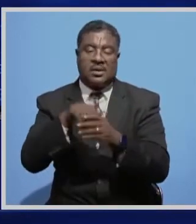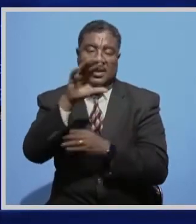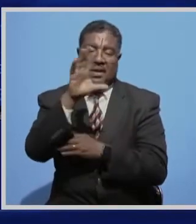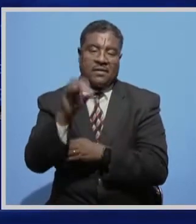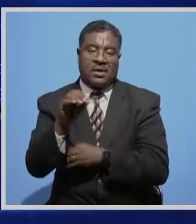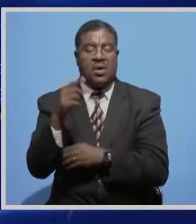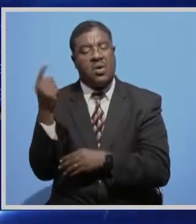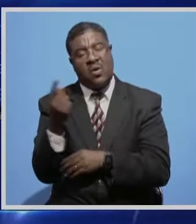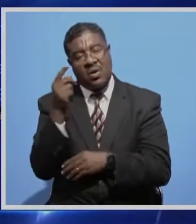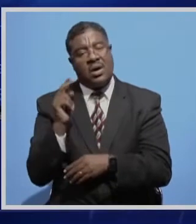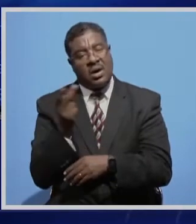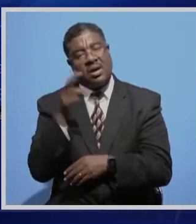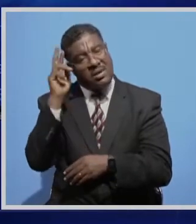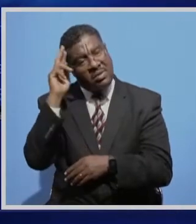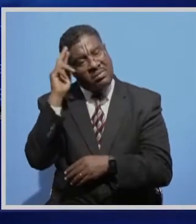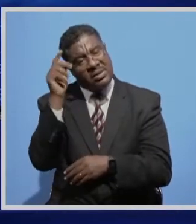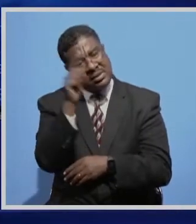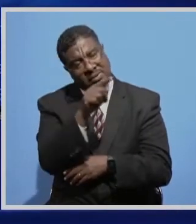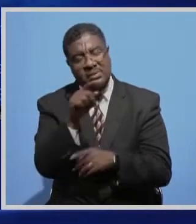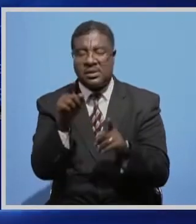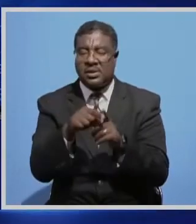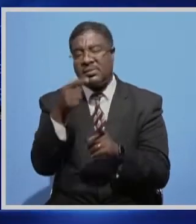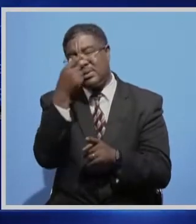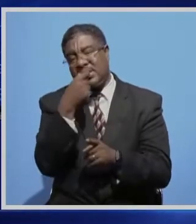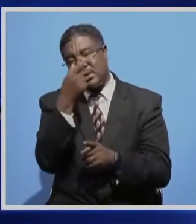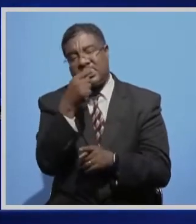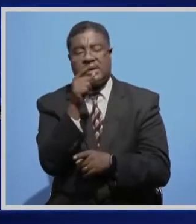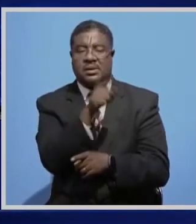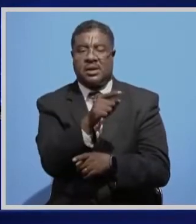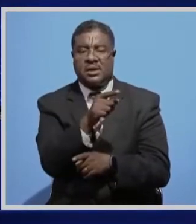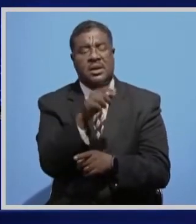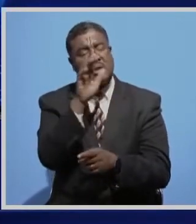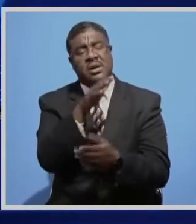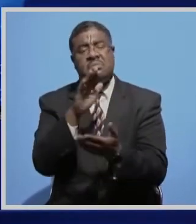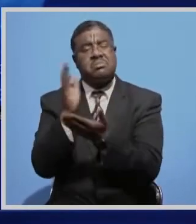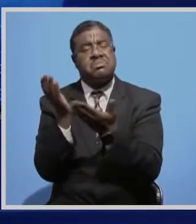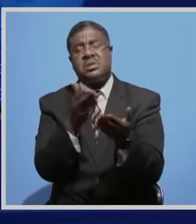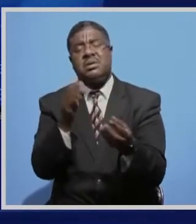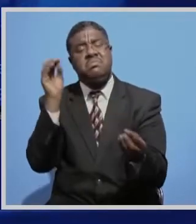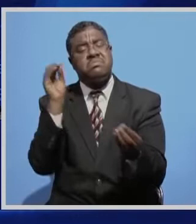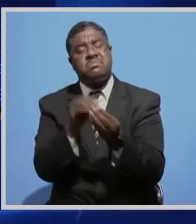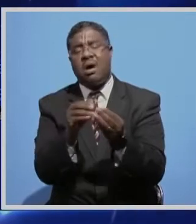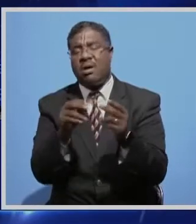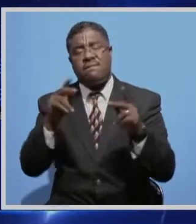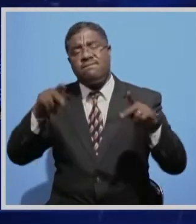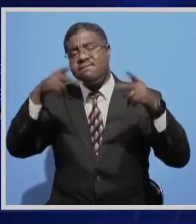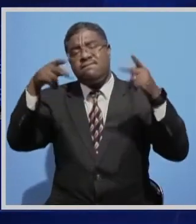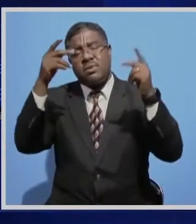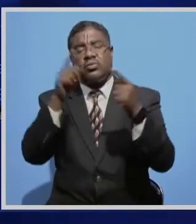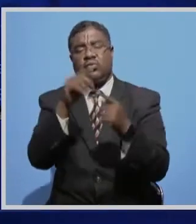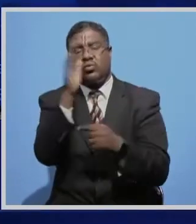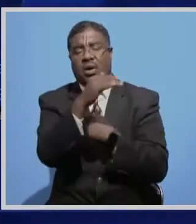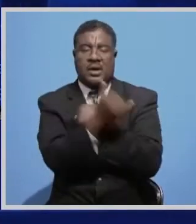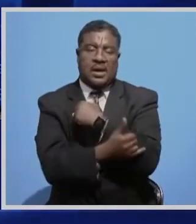remembered by Tanzanians for his resolve to bring about a socio-economic transformation and prosperity. Secretary to Cabinet Simon Miti